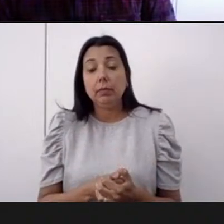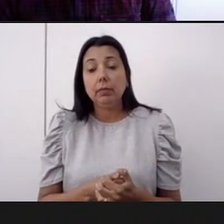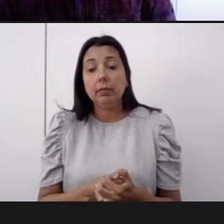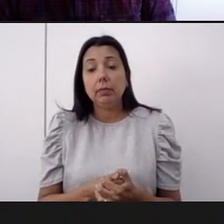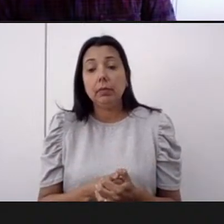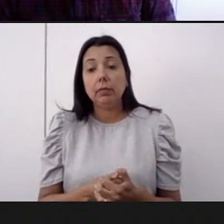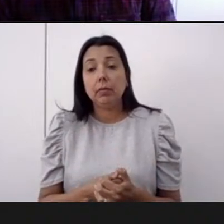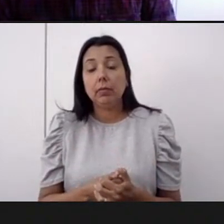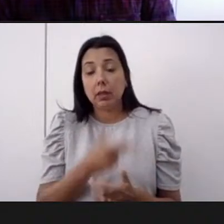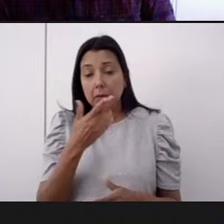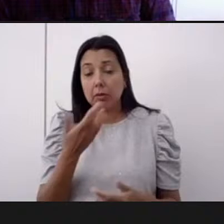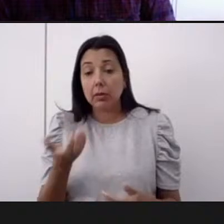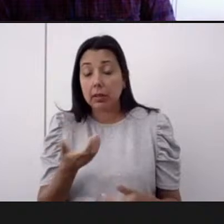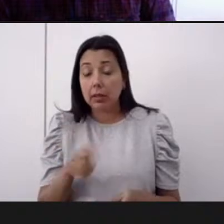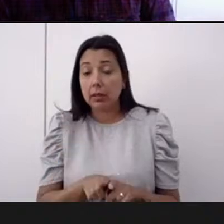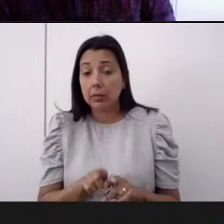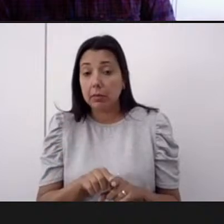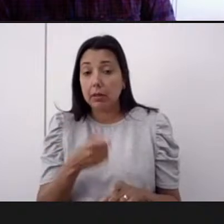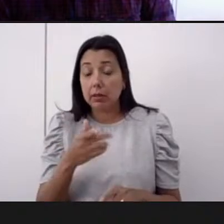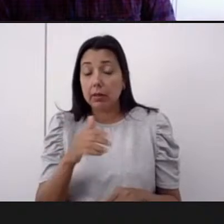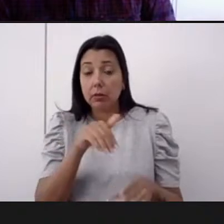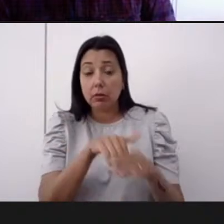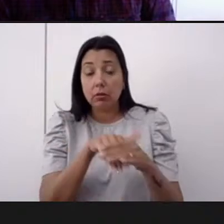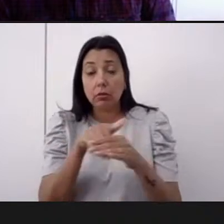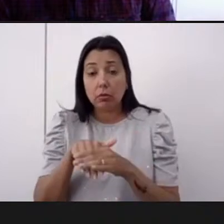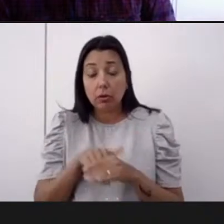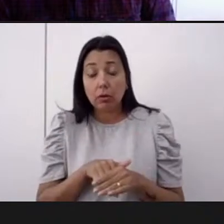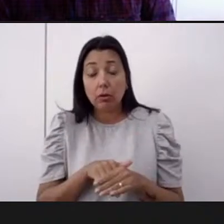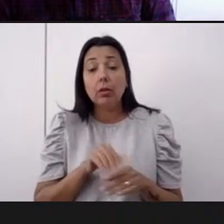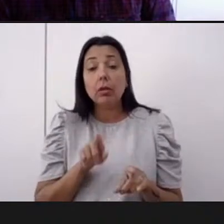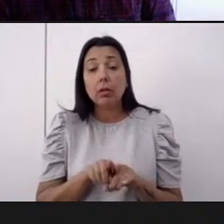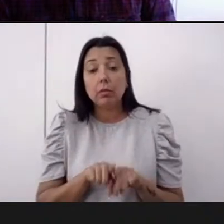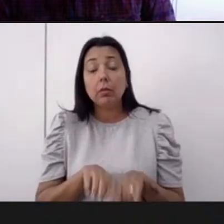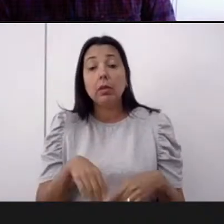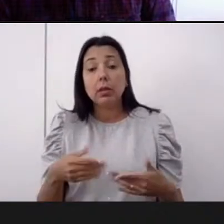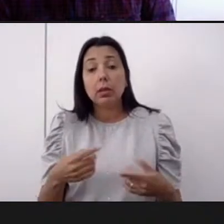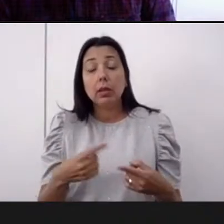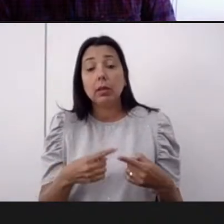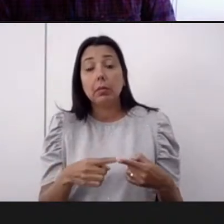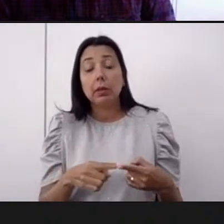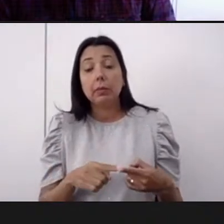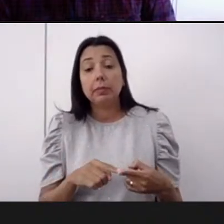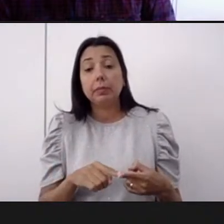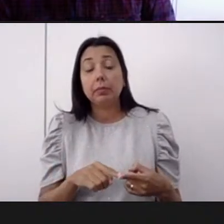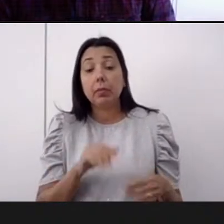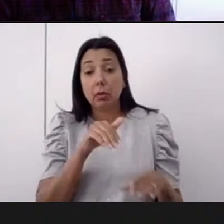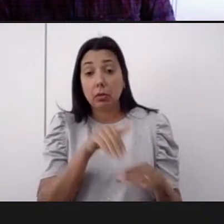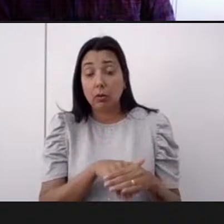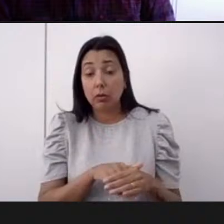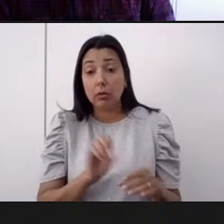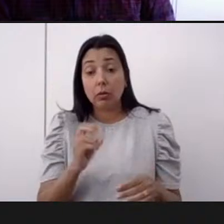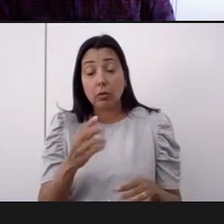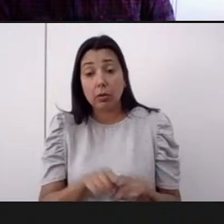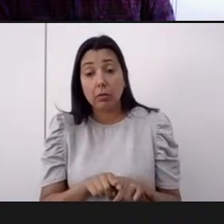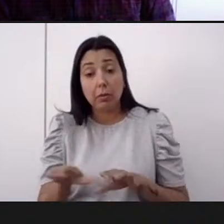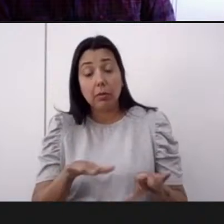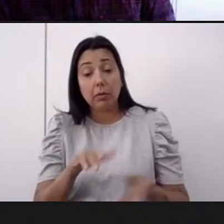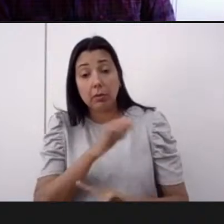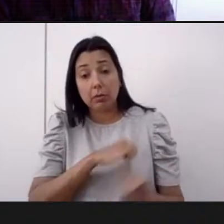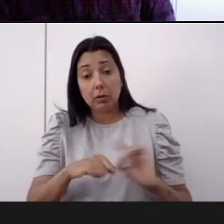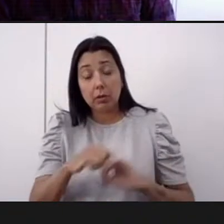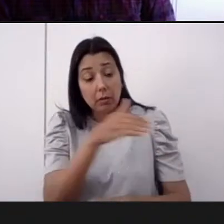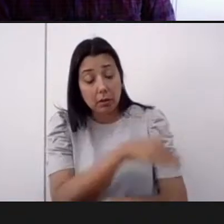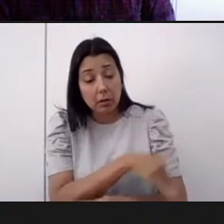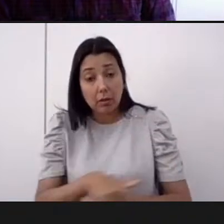votes, or social movements in the street trying to push on the political